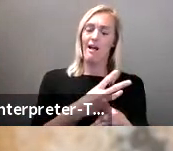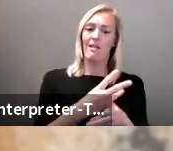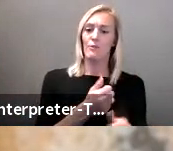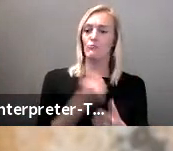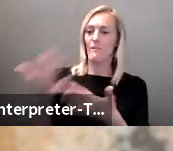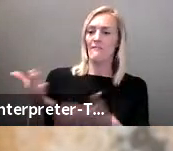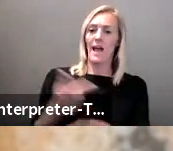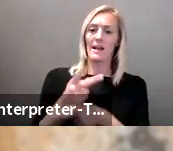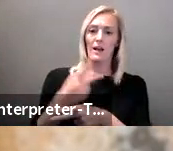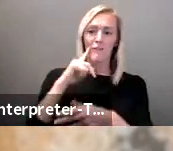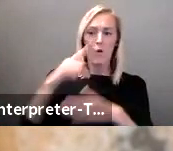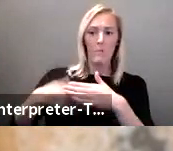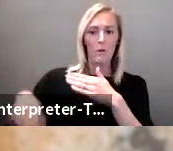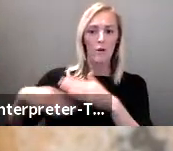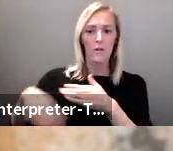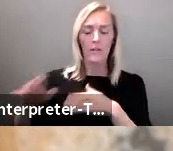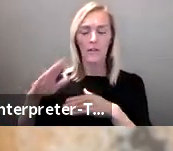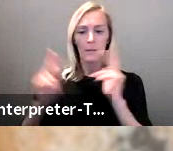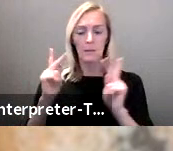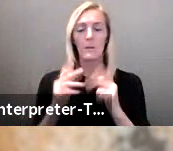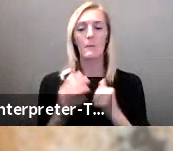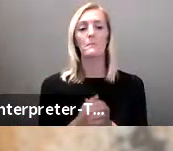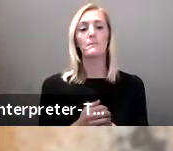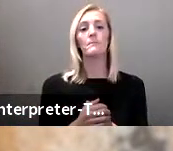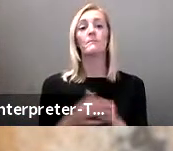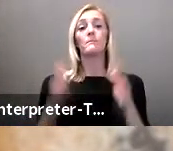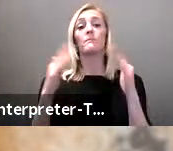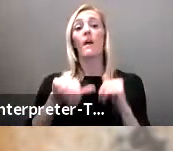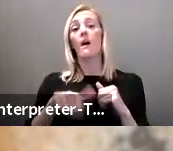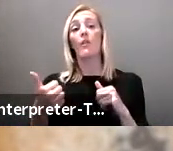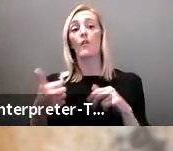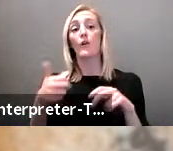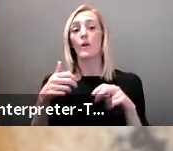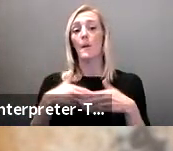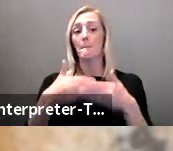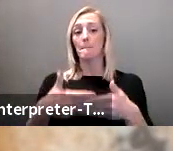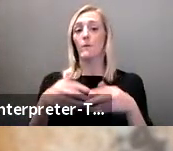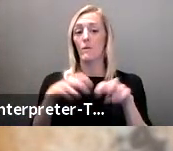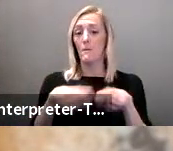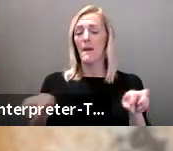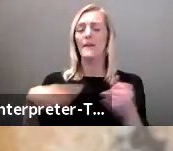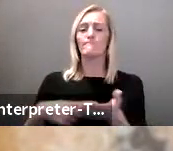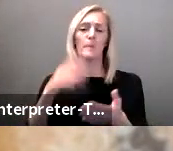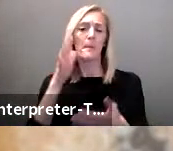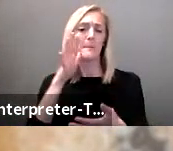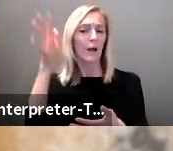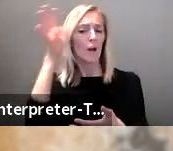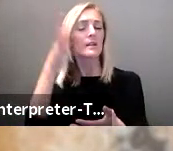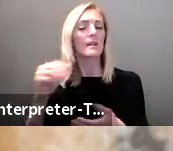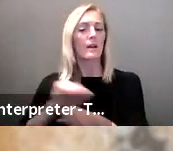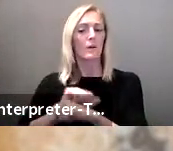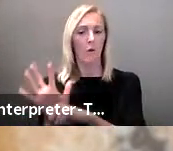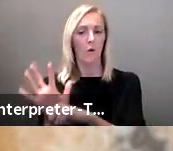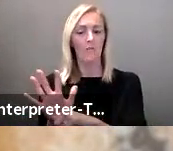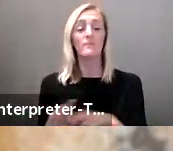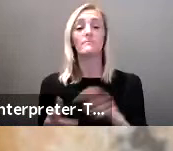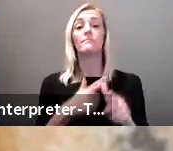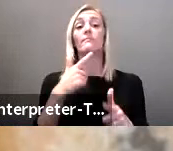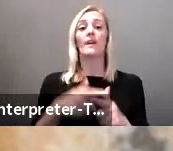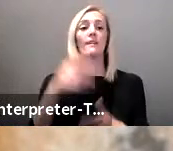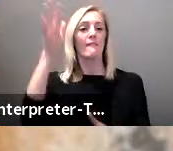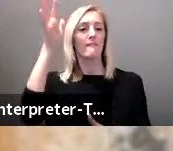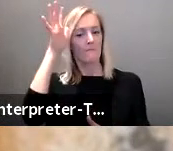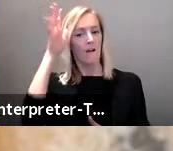And the next one was a birthing persons panel, which talked about parenting and COVID-19. And then there was a fatherhood panel that talked